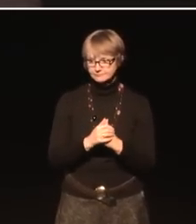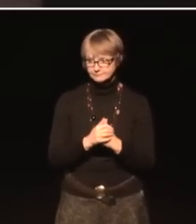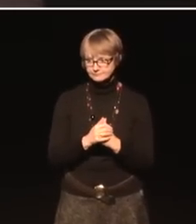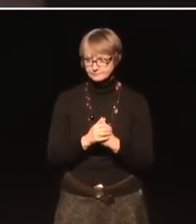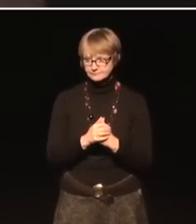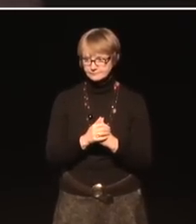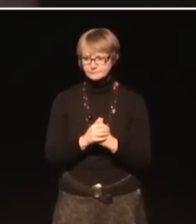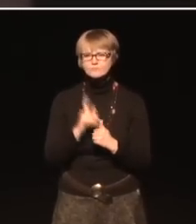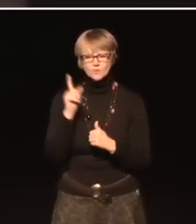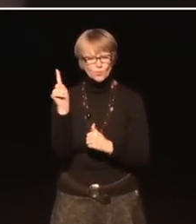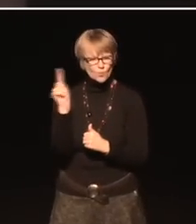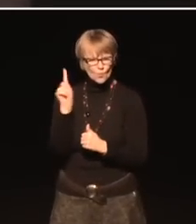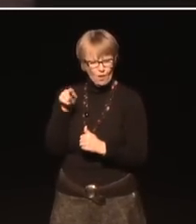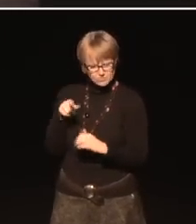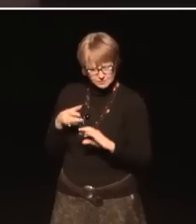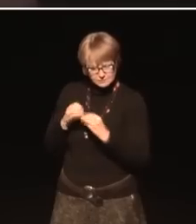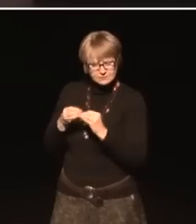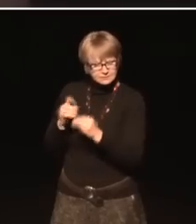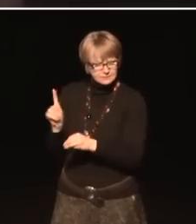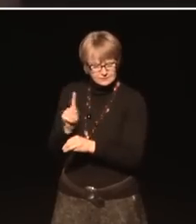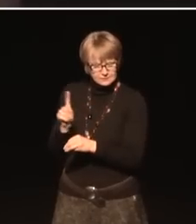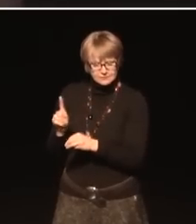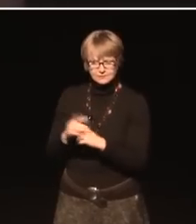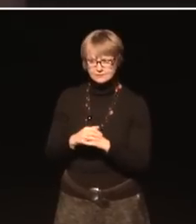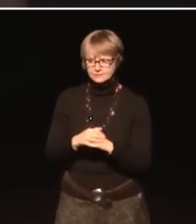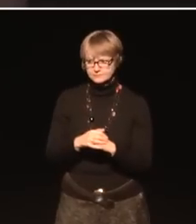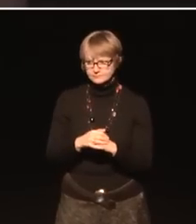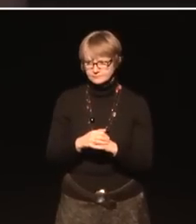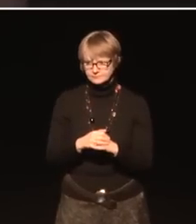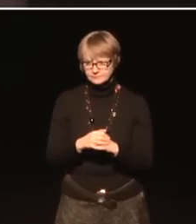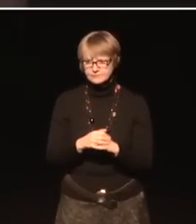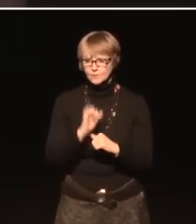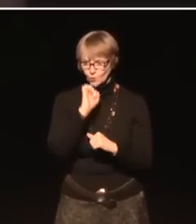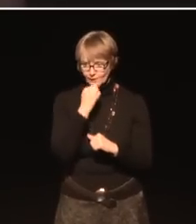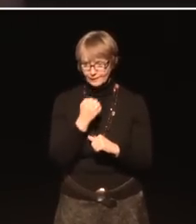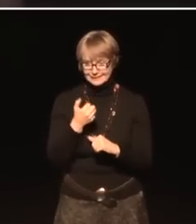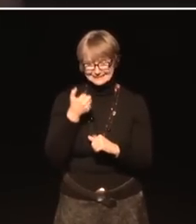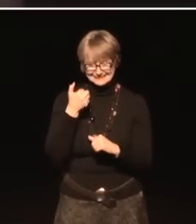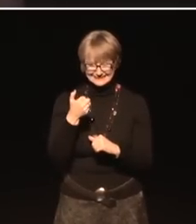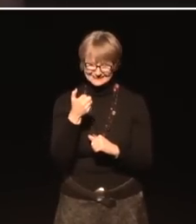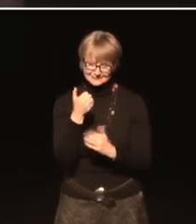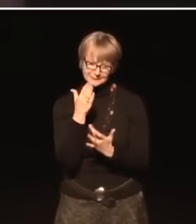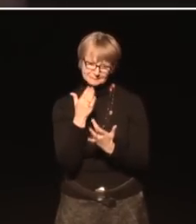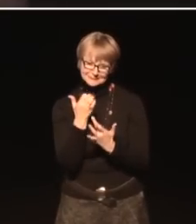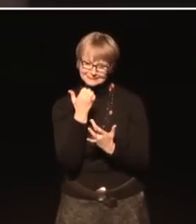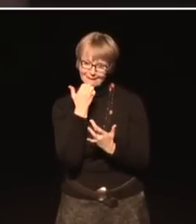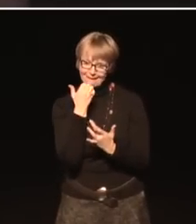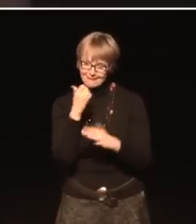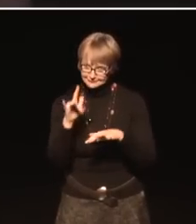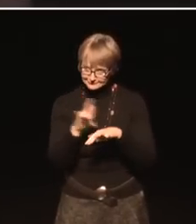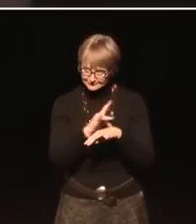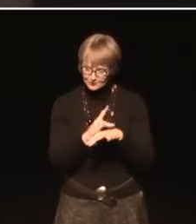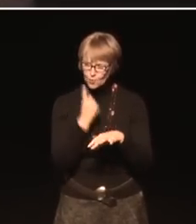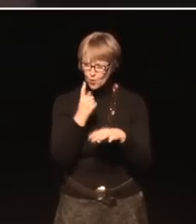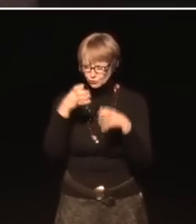The body of work we're looking to produce at least will be 6 middle scale pieces, 1 small